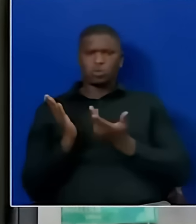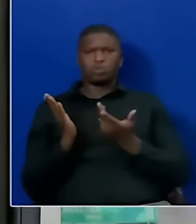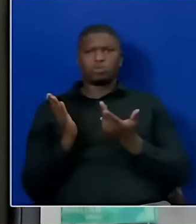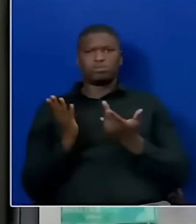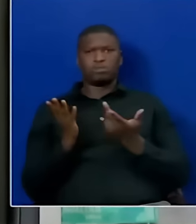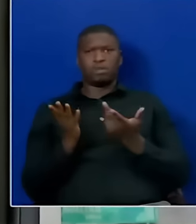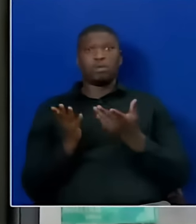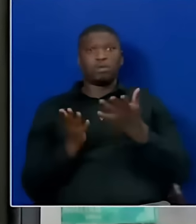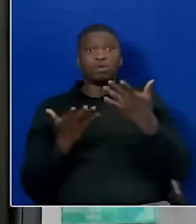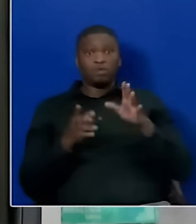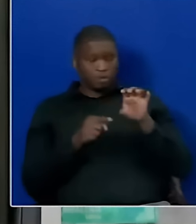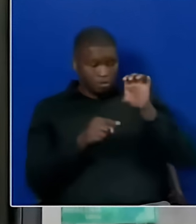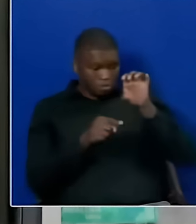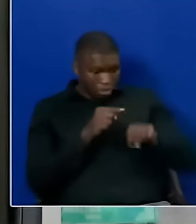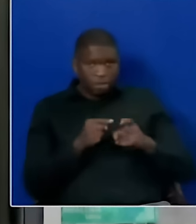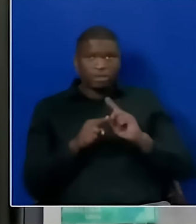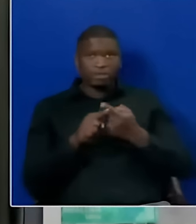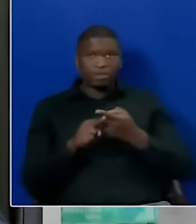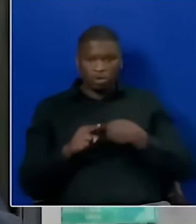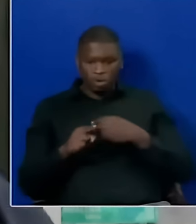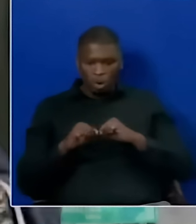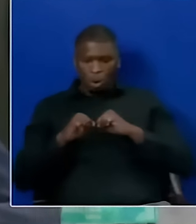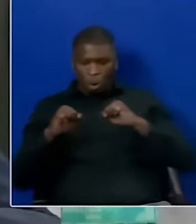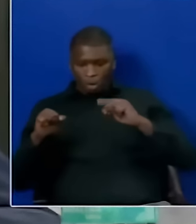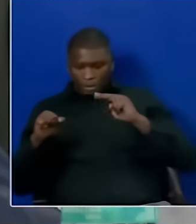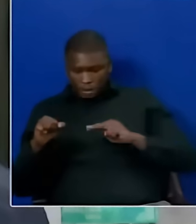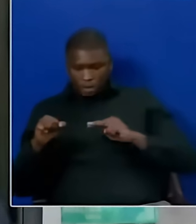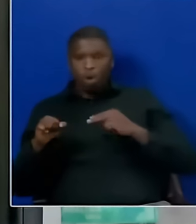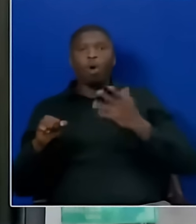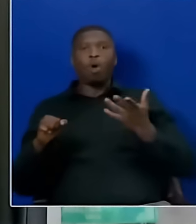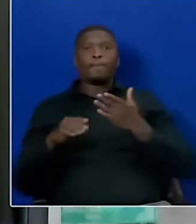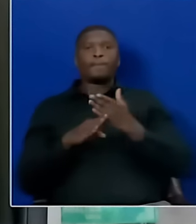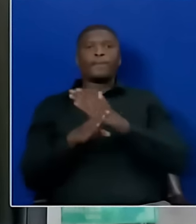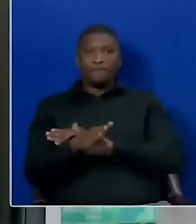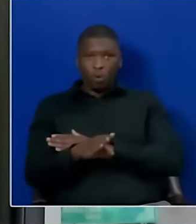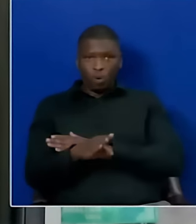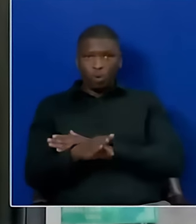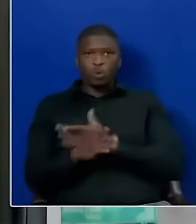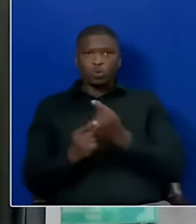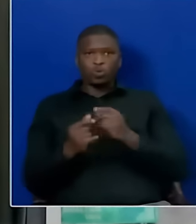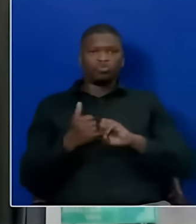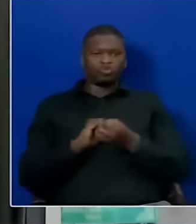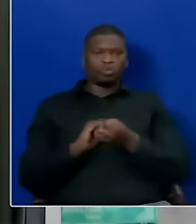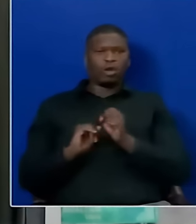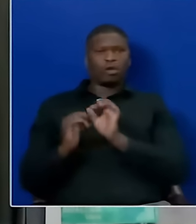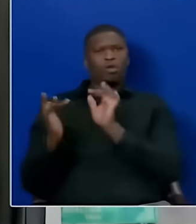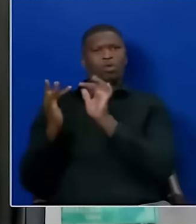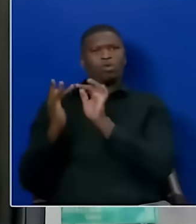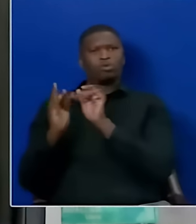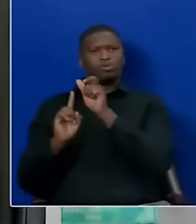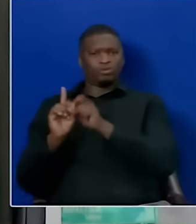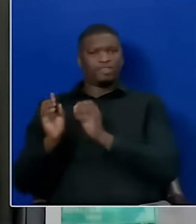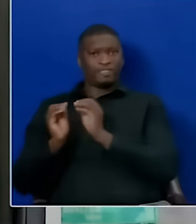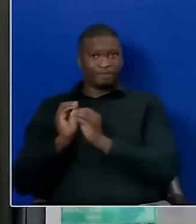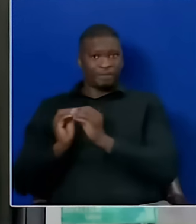have opened the parcel or before. Then we return it back, or we will make means to contact the investigators to come and correct and explain. But in